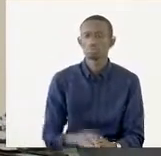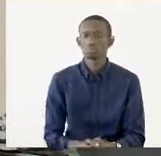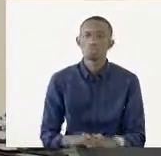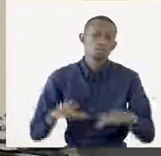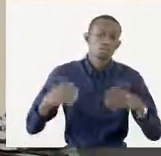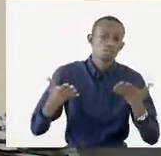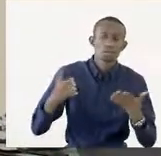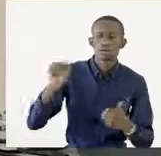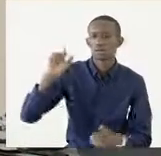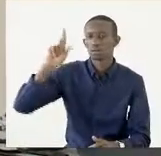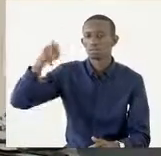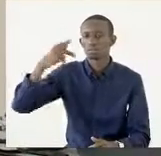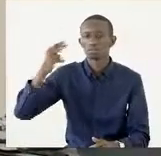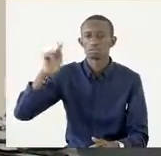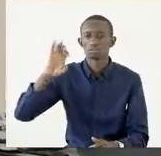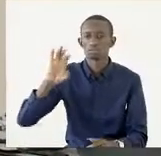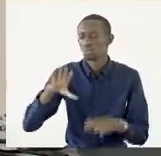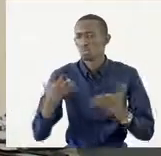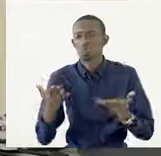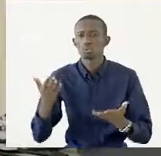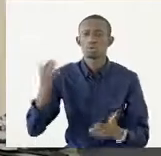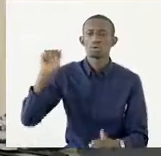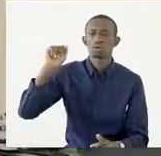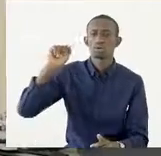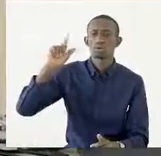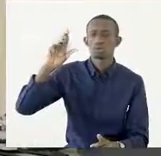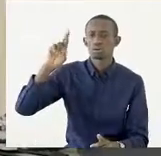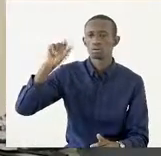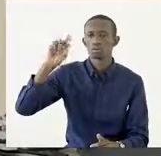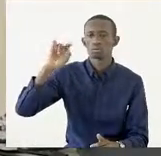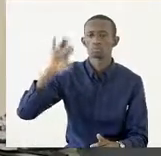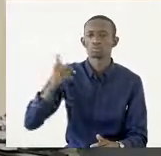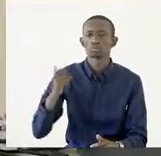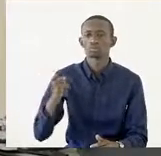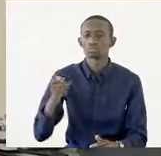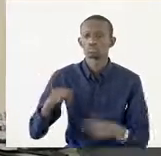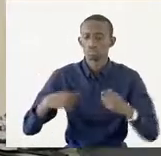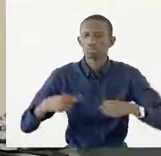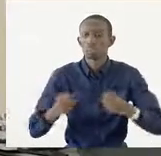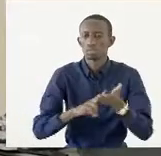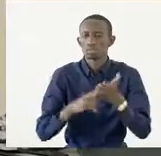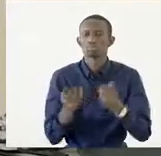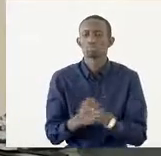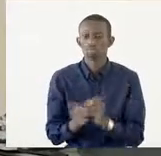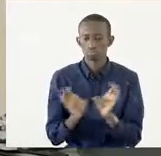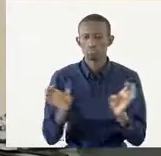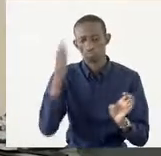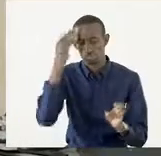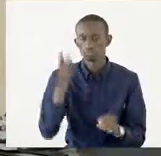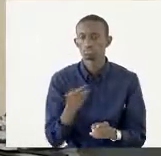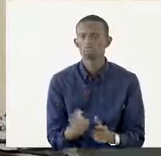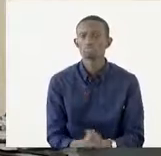aliphatic or aromatic, this reaction is used to distinguish between them